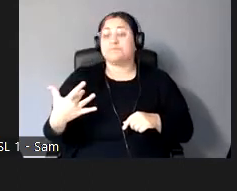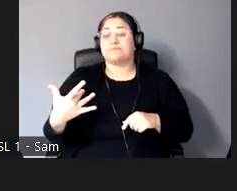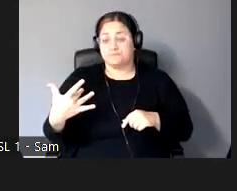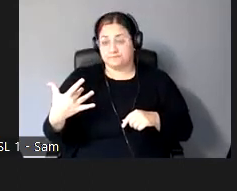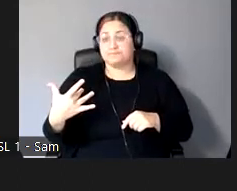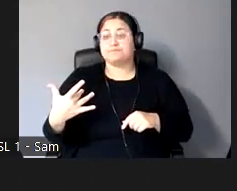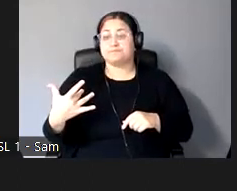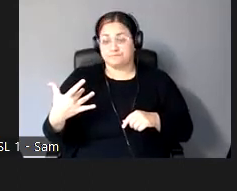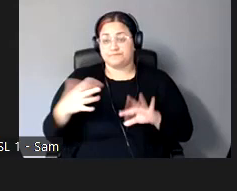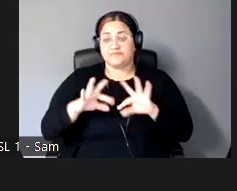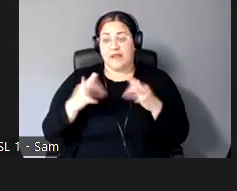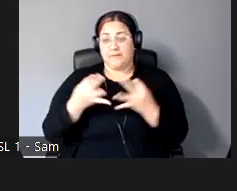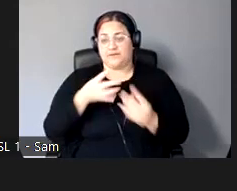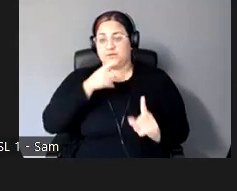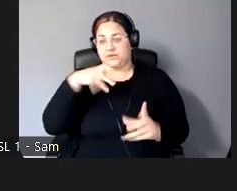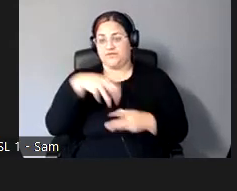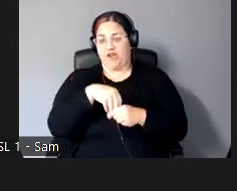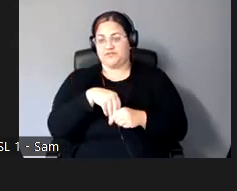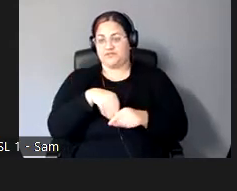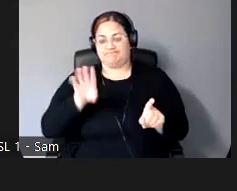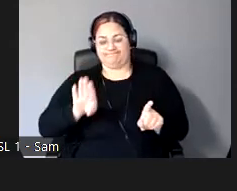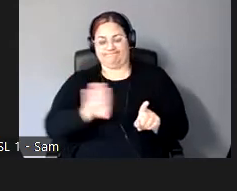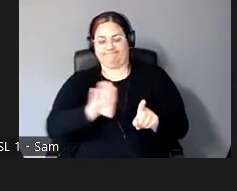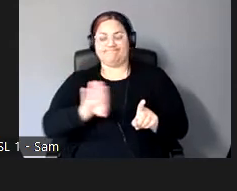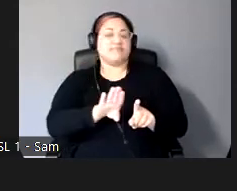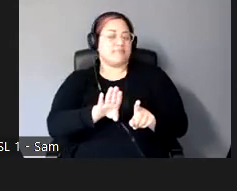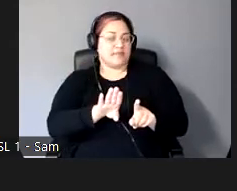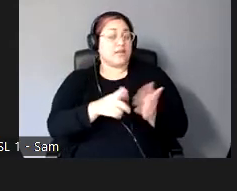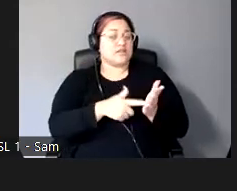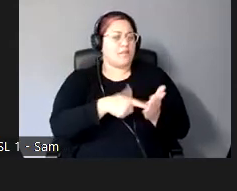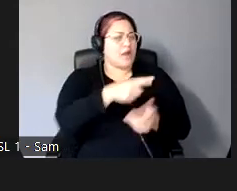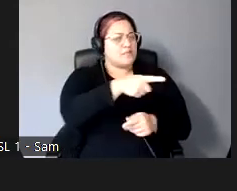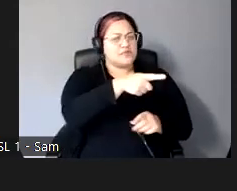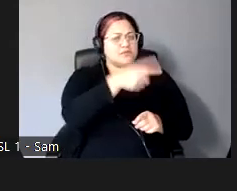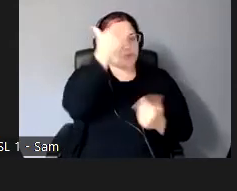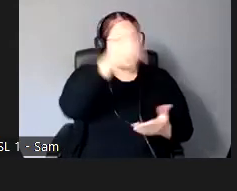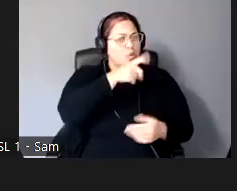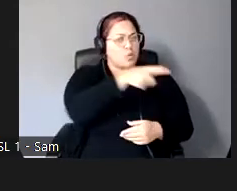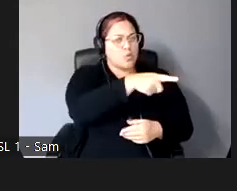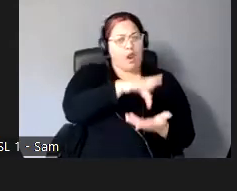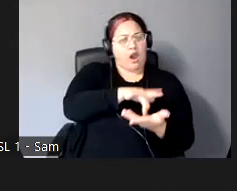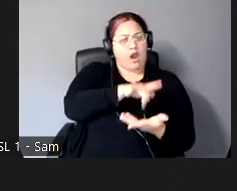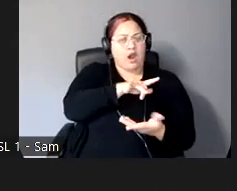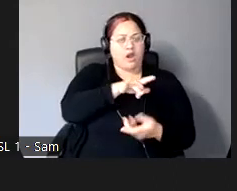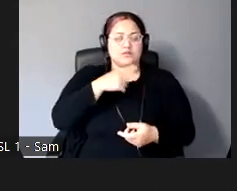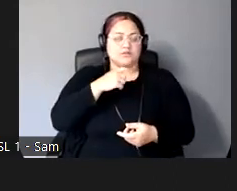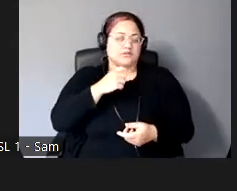scams. But when the terminology around elder abuse is around that relationship where there is trust